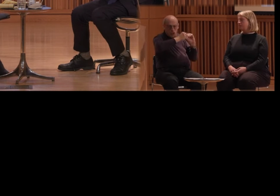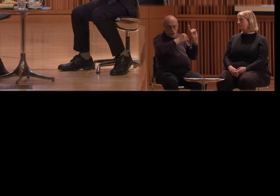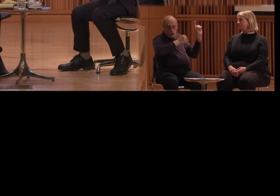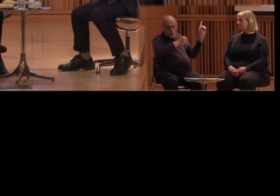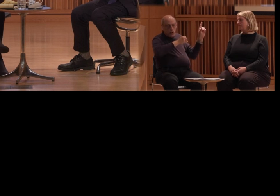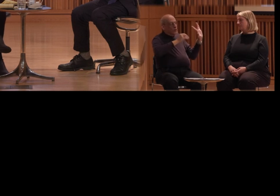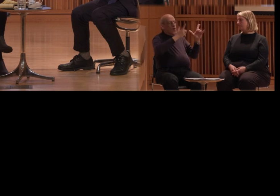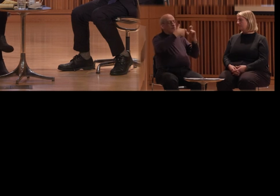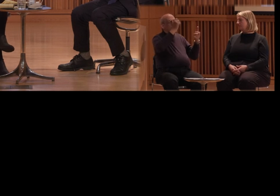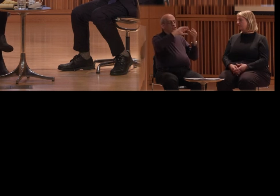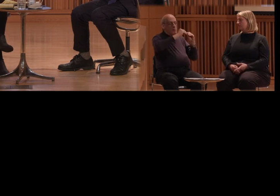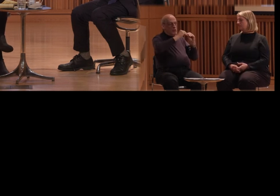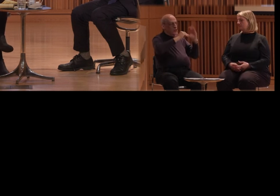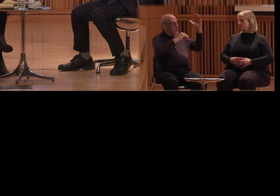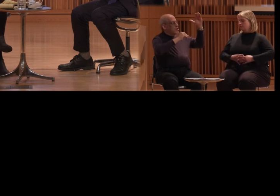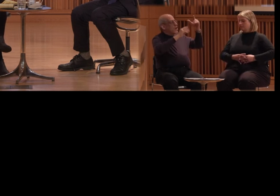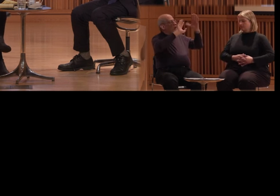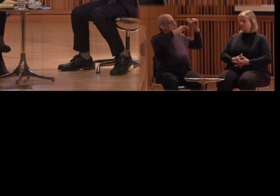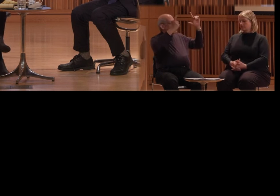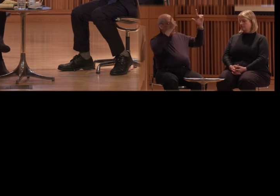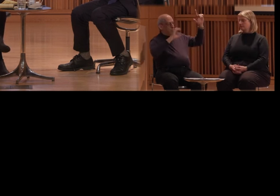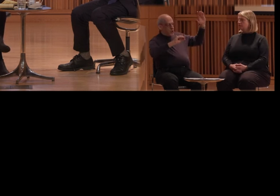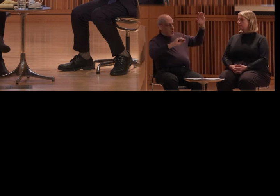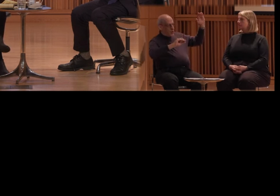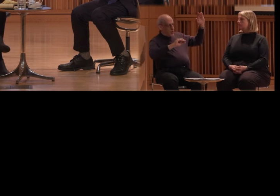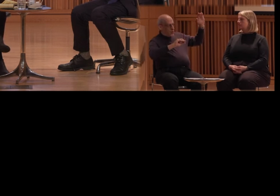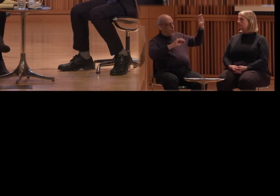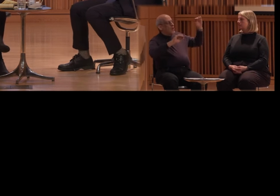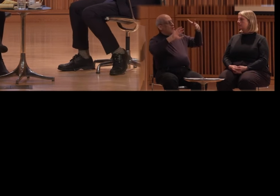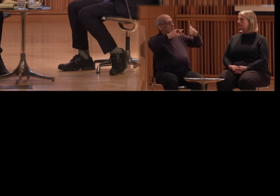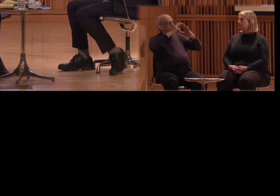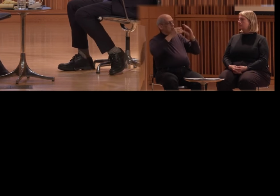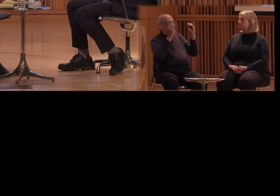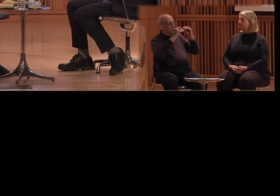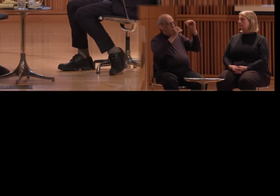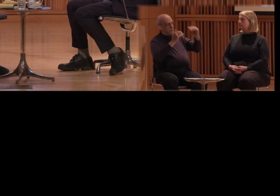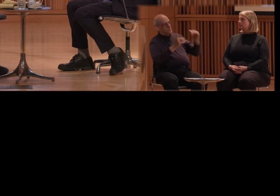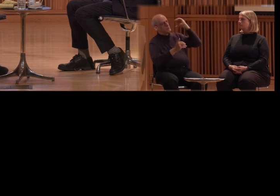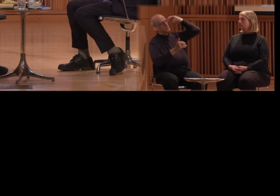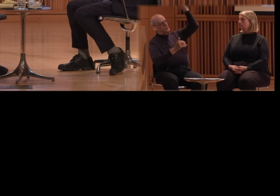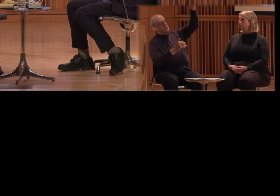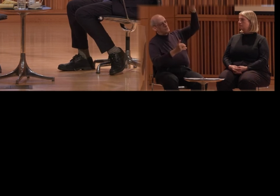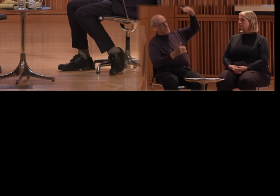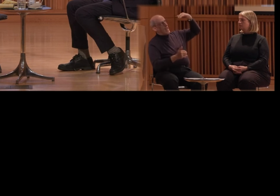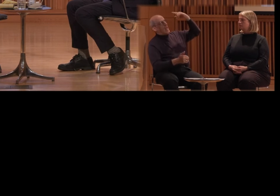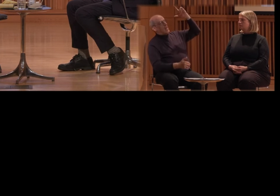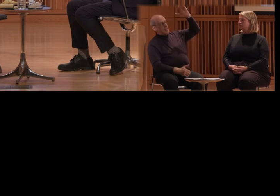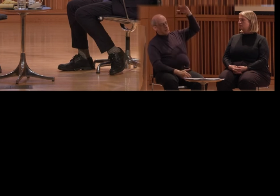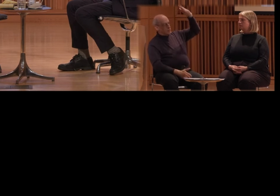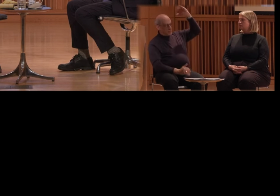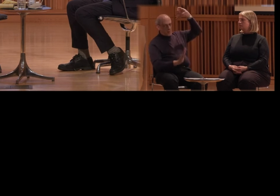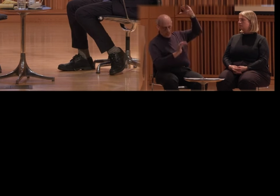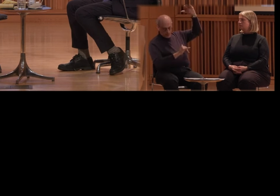the larger the number is compared to 1.0, the worse, the more excess. So you can see I've highlighted some